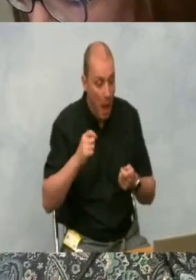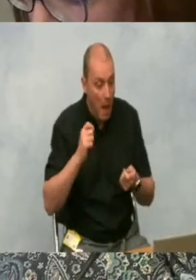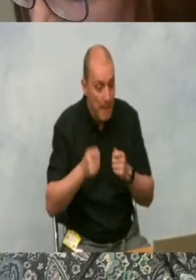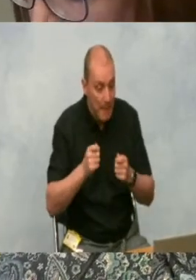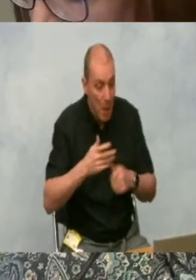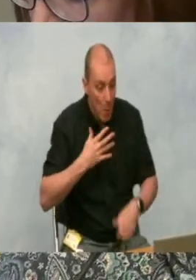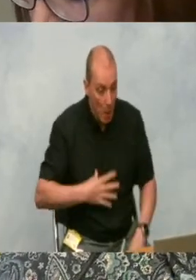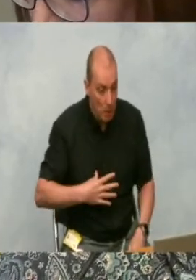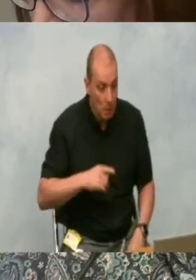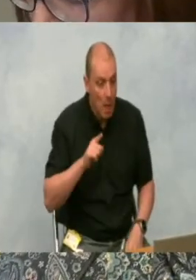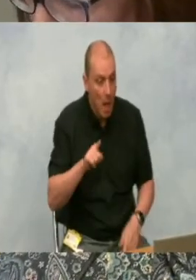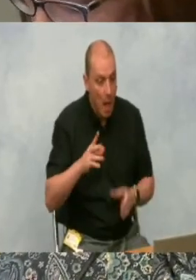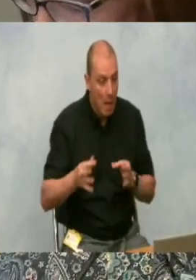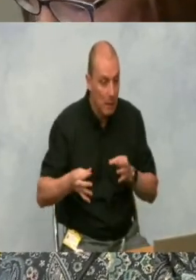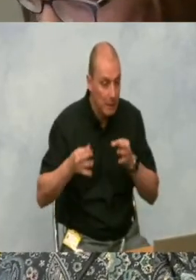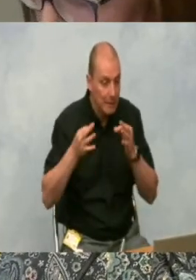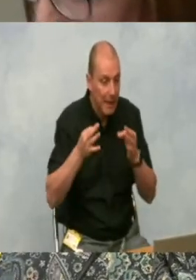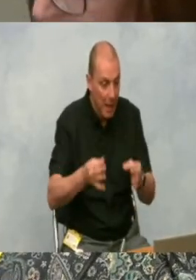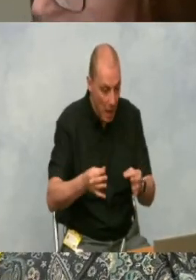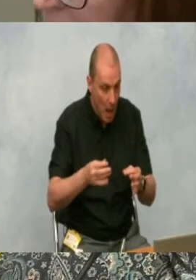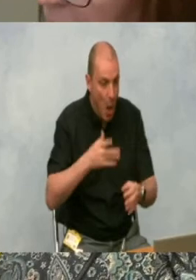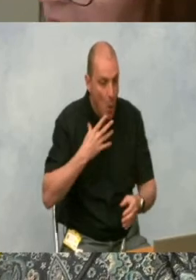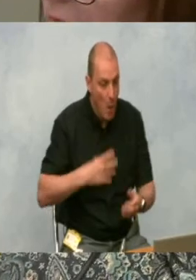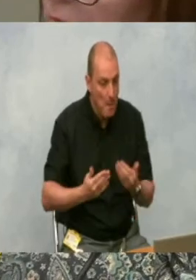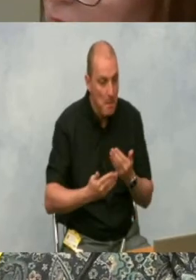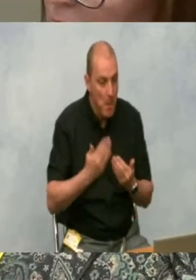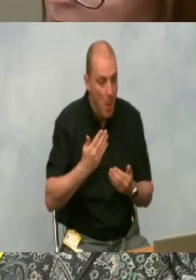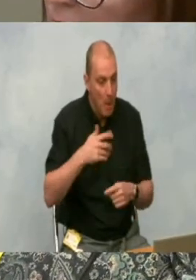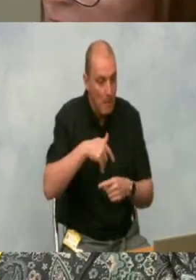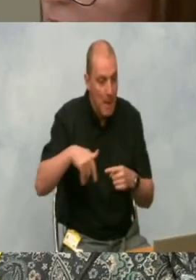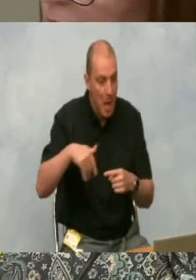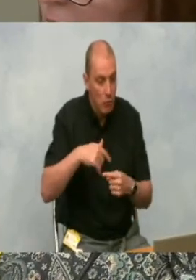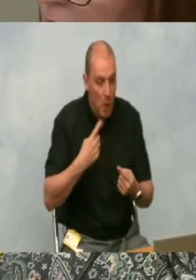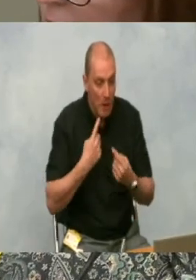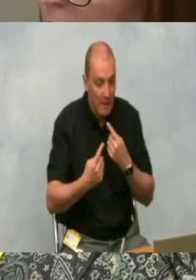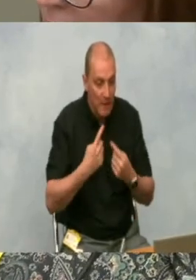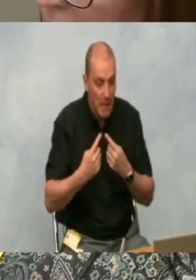robust background marketing information. Okay, is there a seconder?